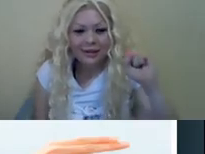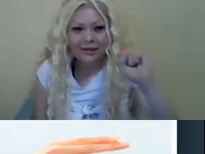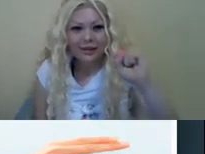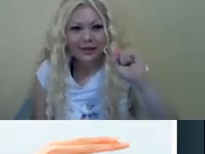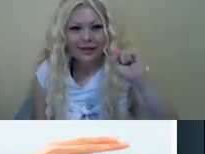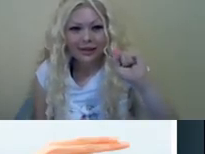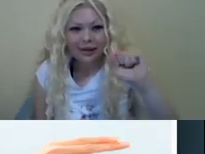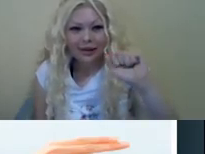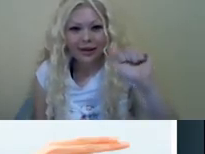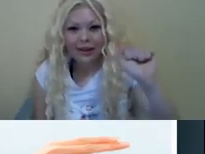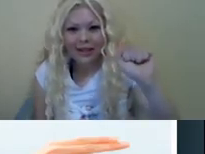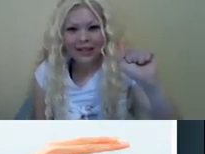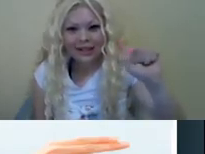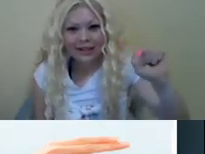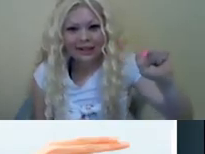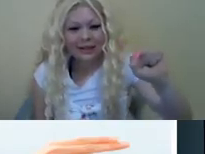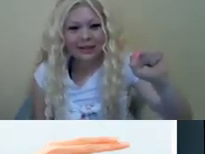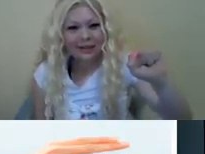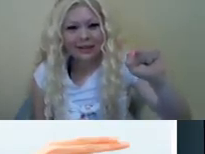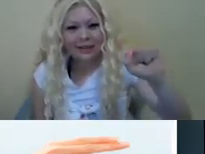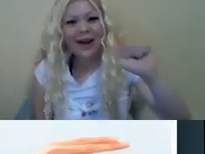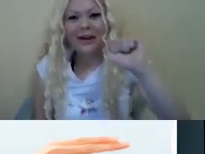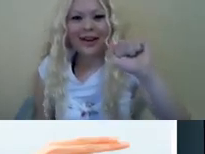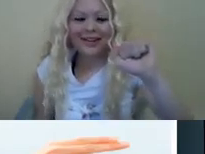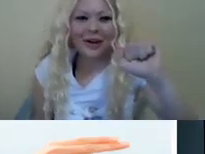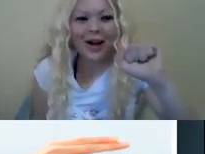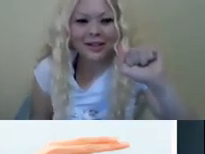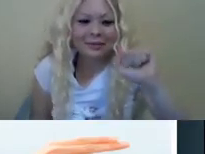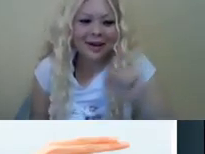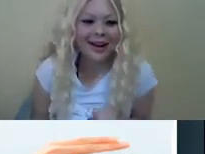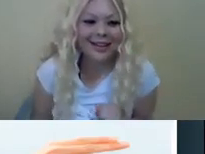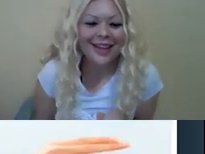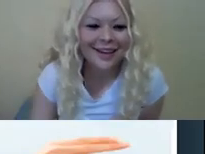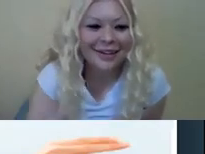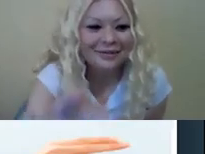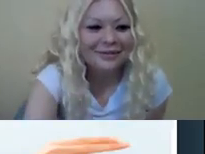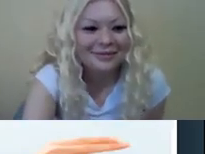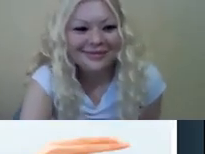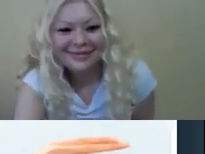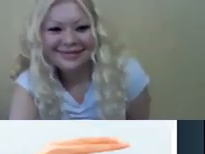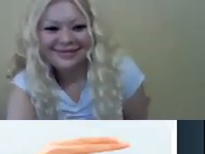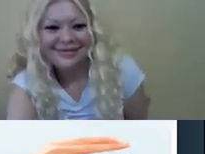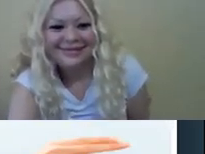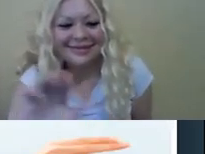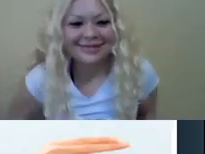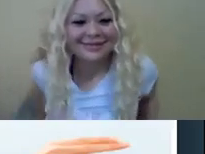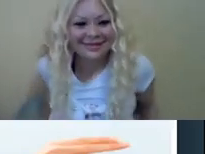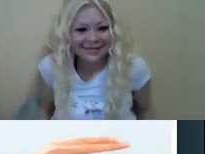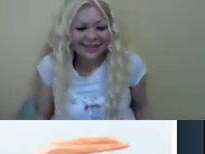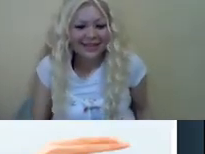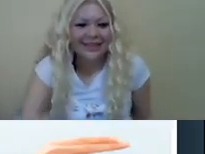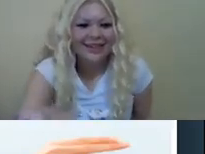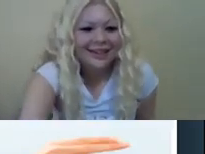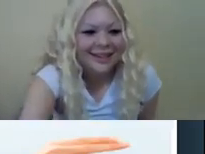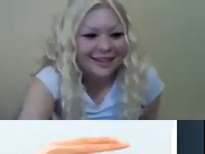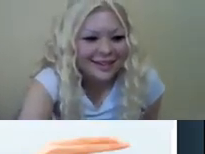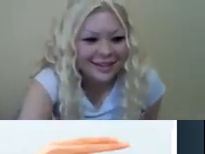A. Like this? Yes. Okay, awesome. All right, thank you. Yeah.